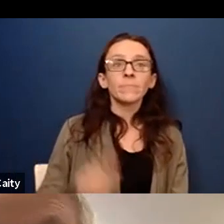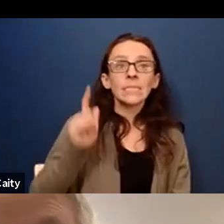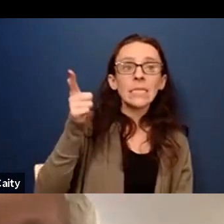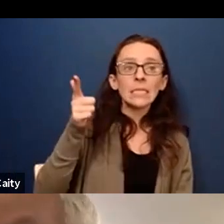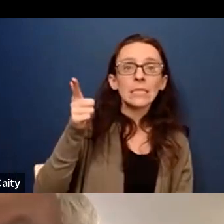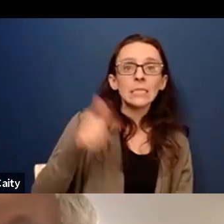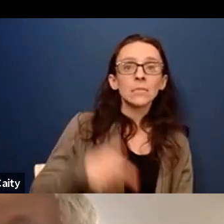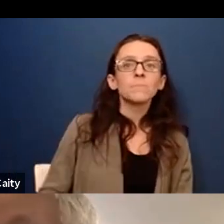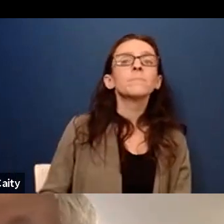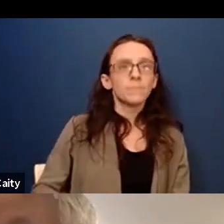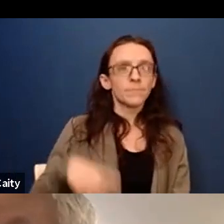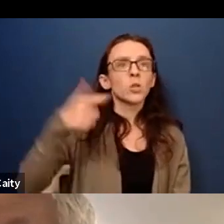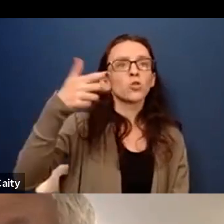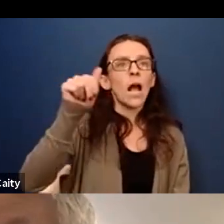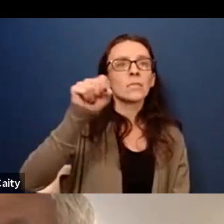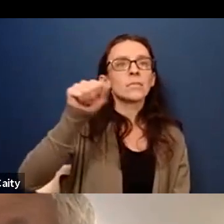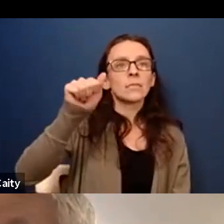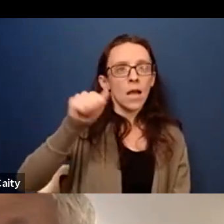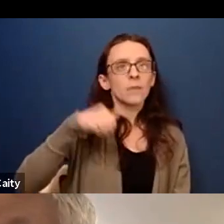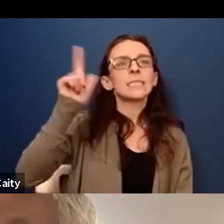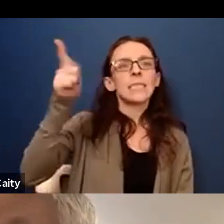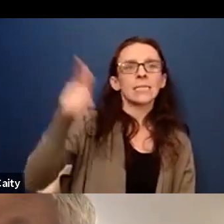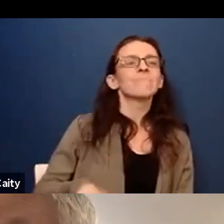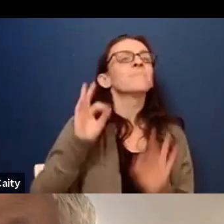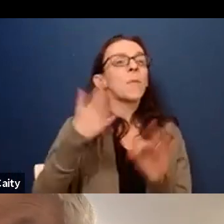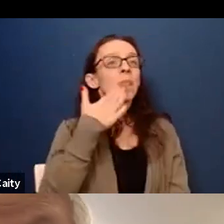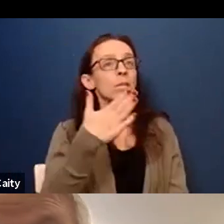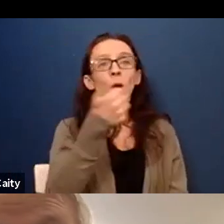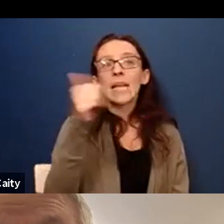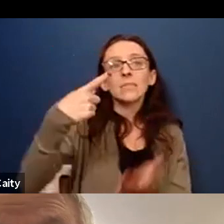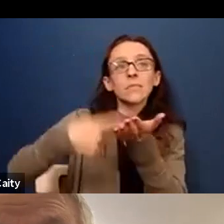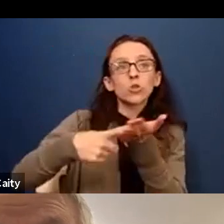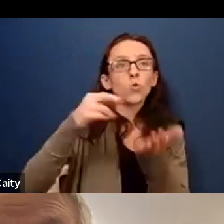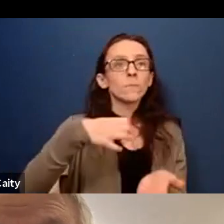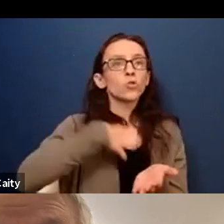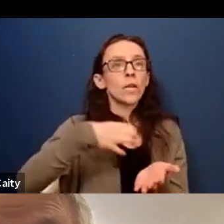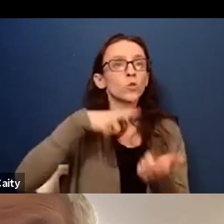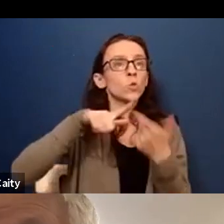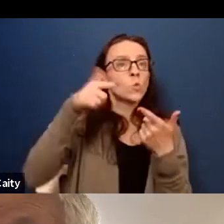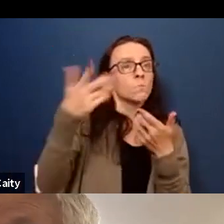Second. Thank you. Is there any discussion or objection to the motion?